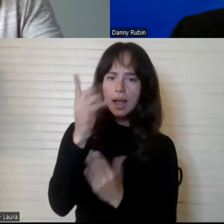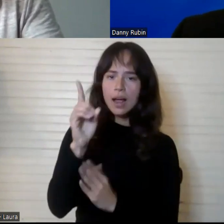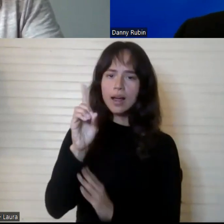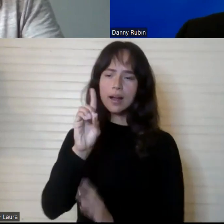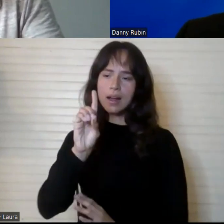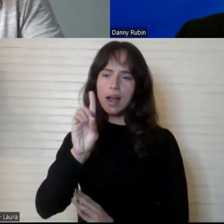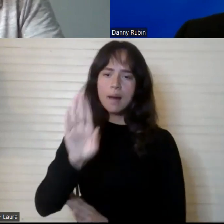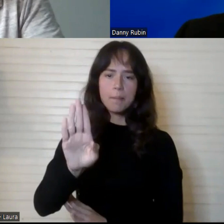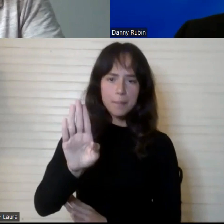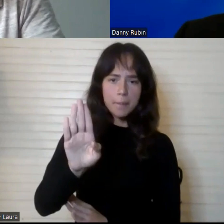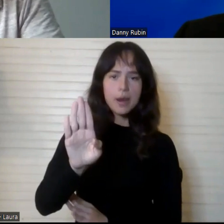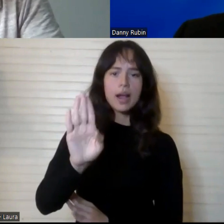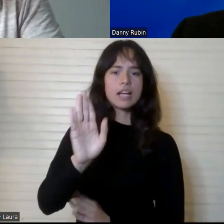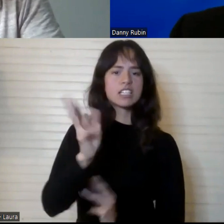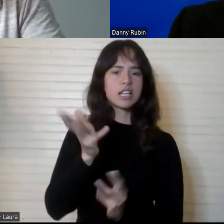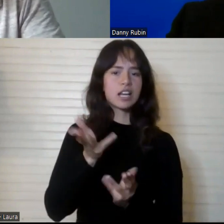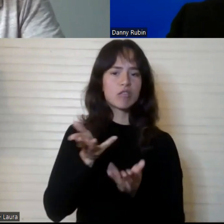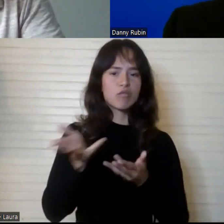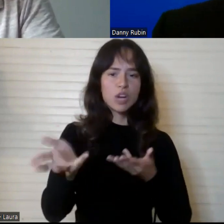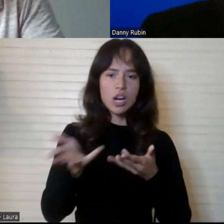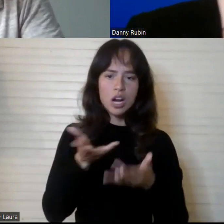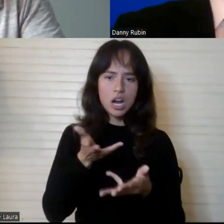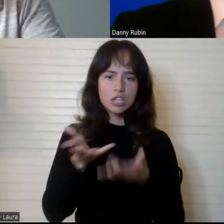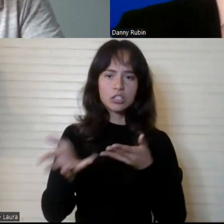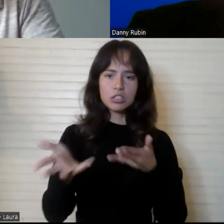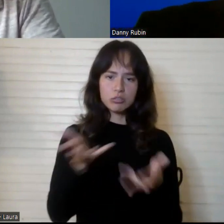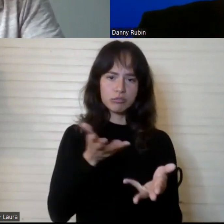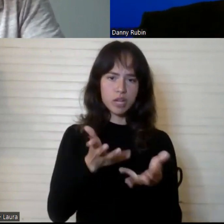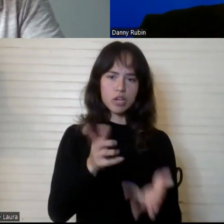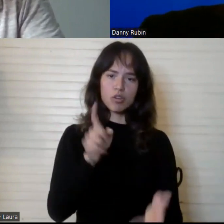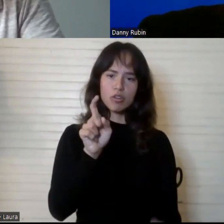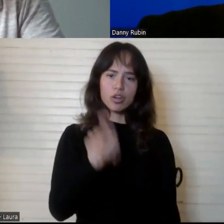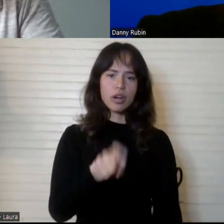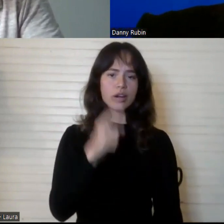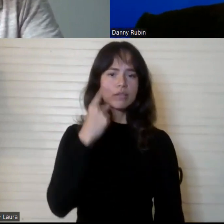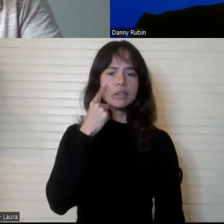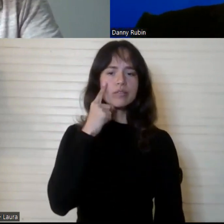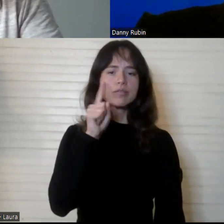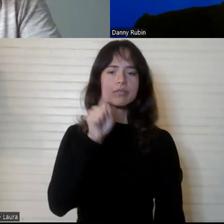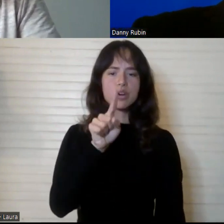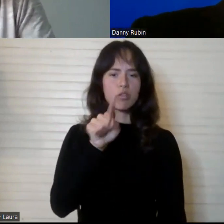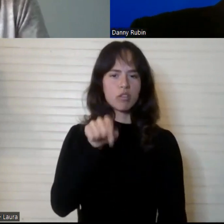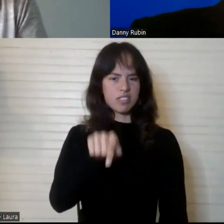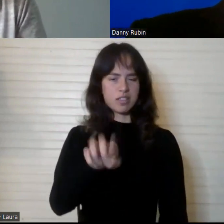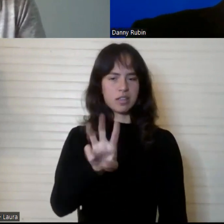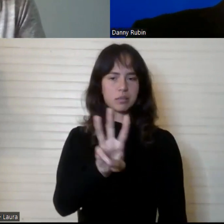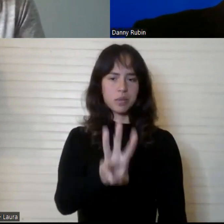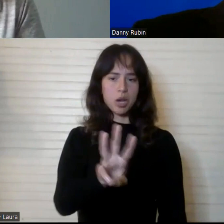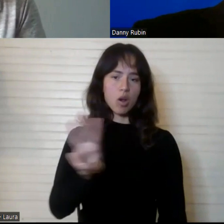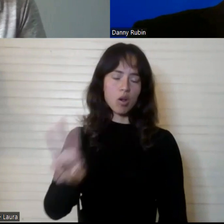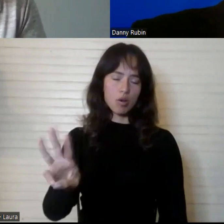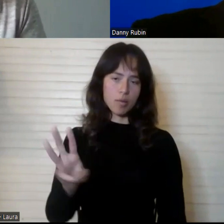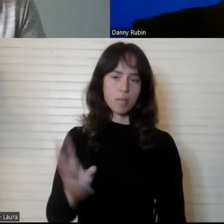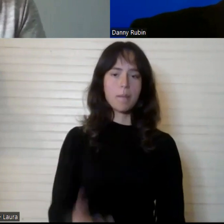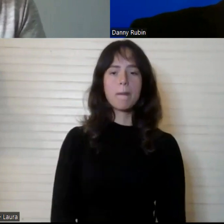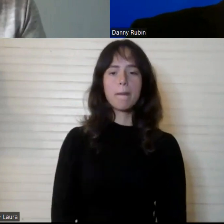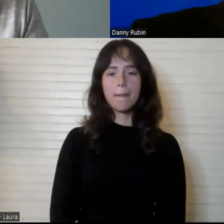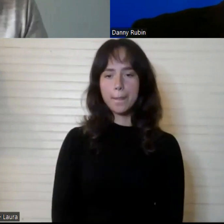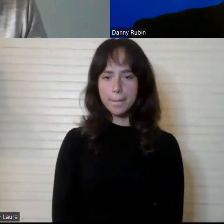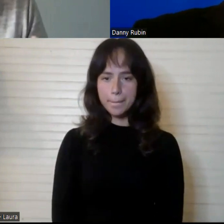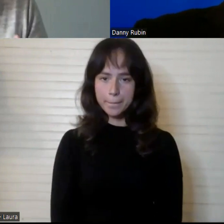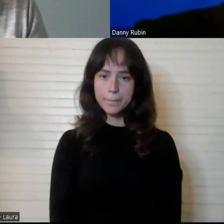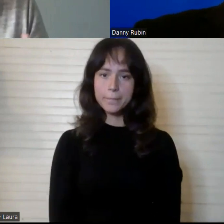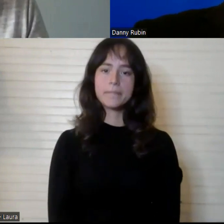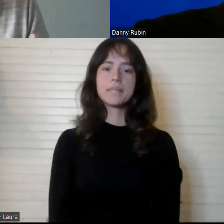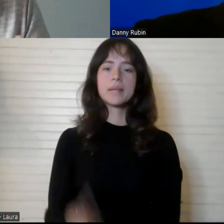configurations that are necessary for the functionality of the web application or the piece of software. The back-end developers primarily work with